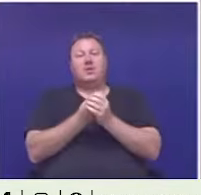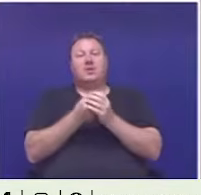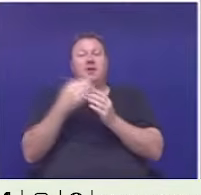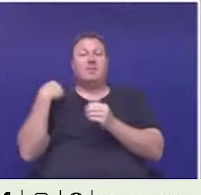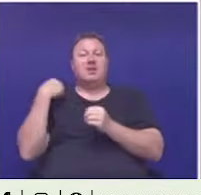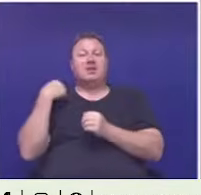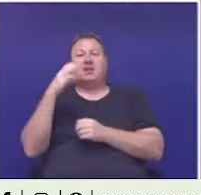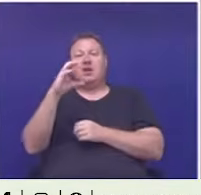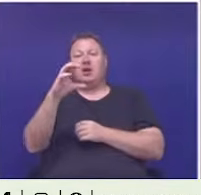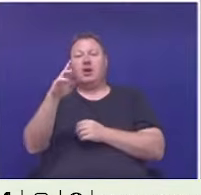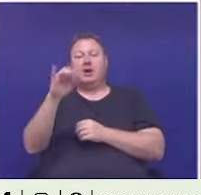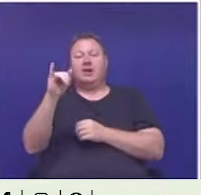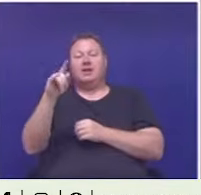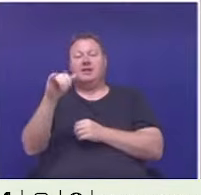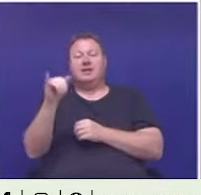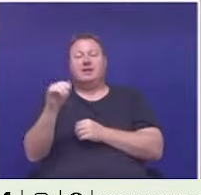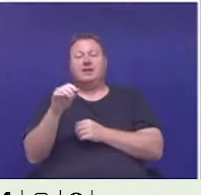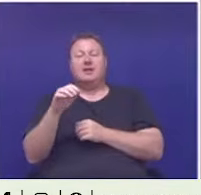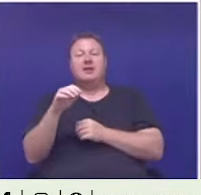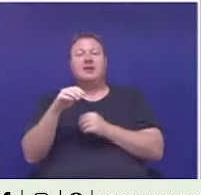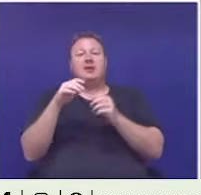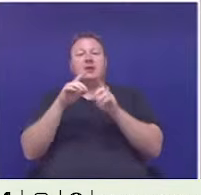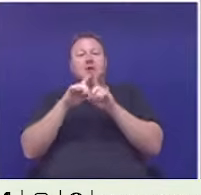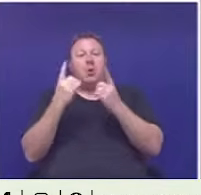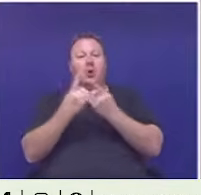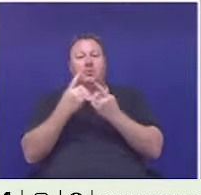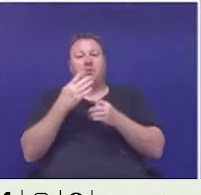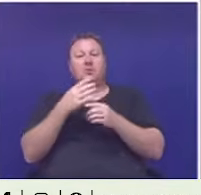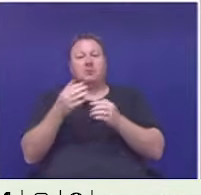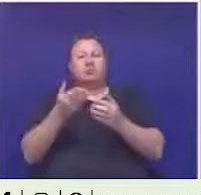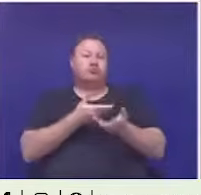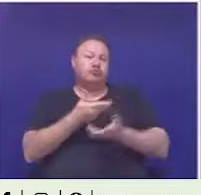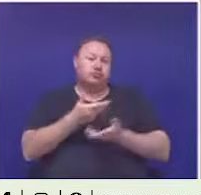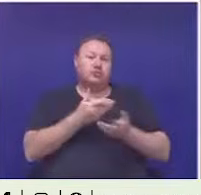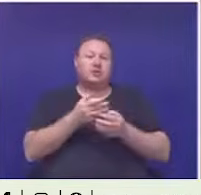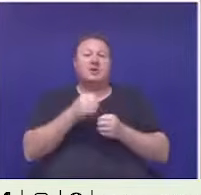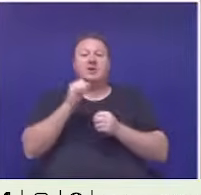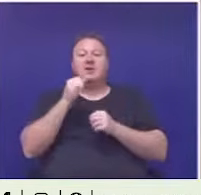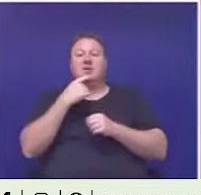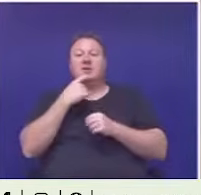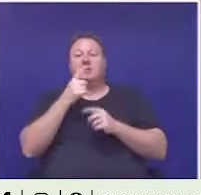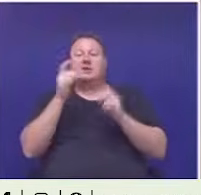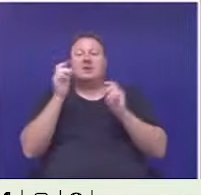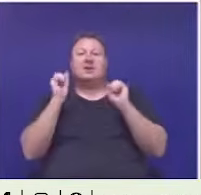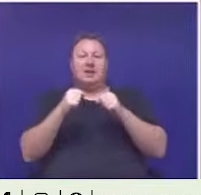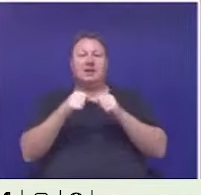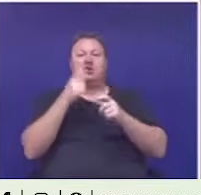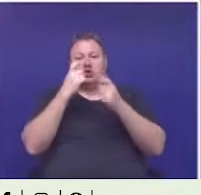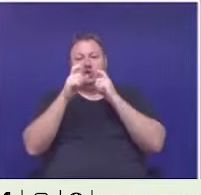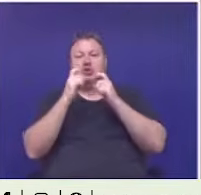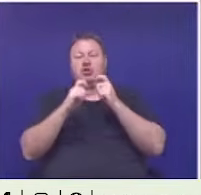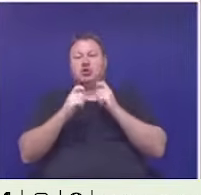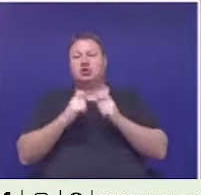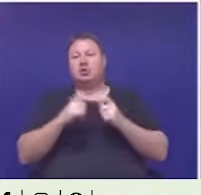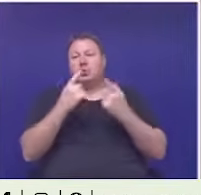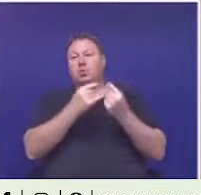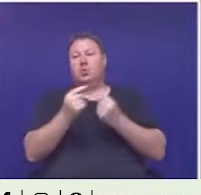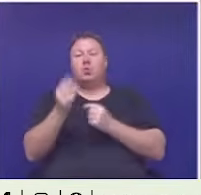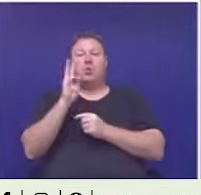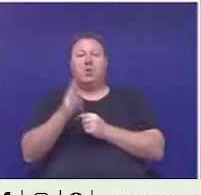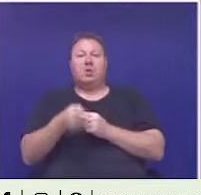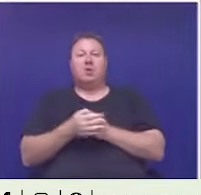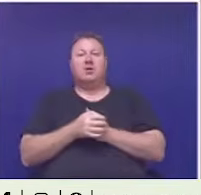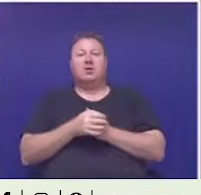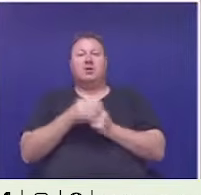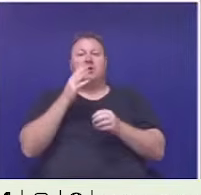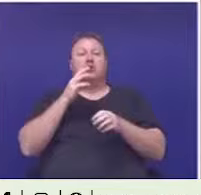they have been more than cooperative with us to say, look, we will do the checks that you need us to do. We will try and